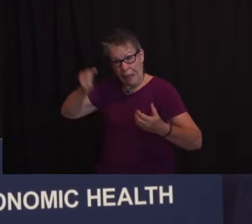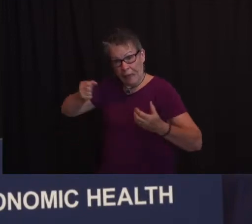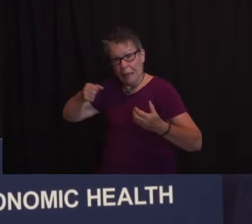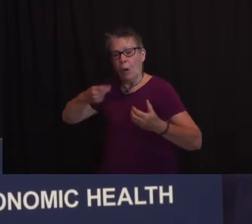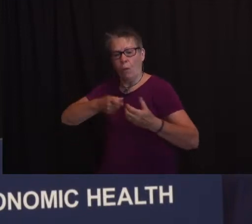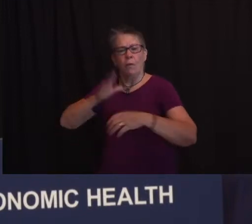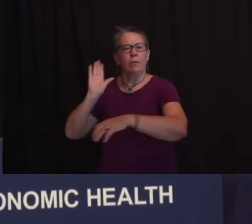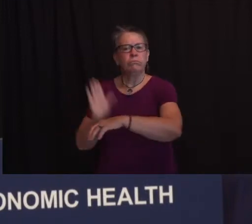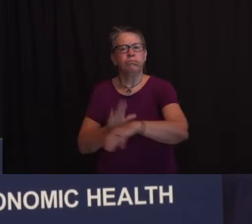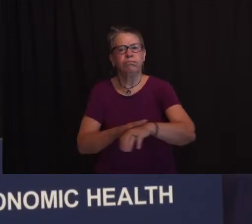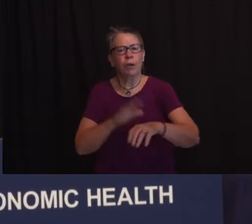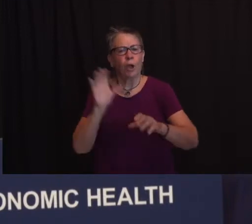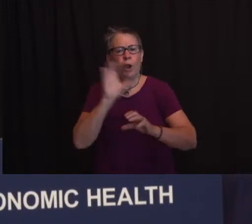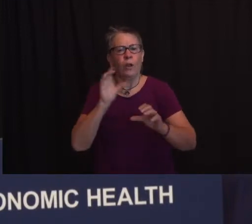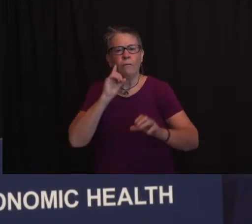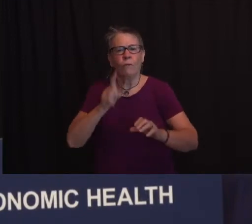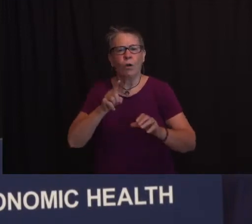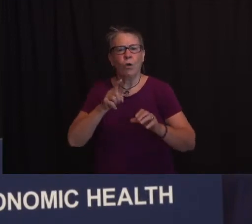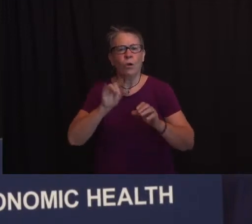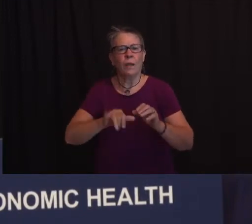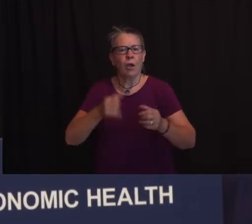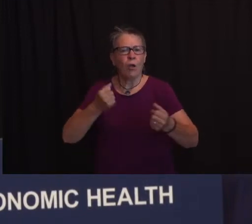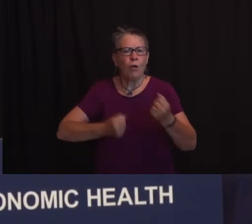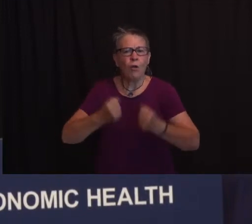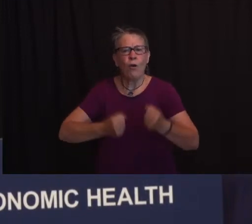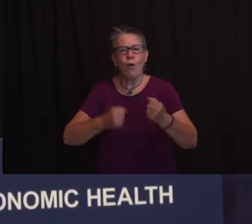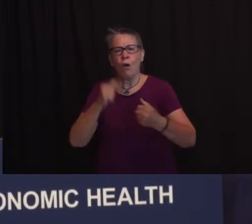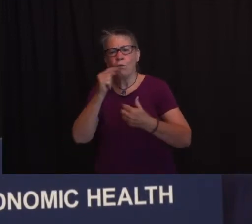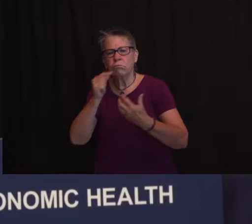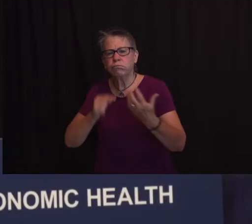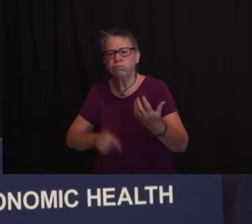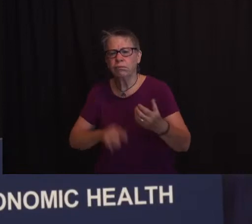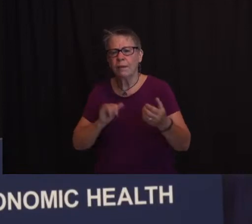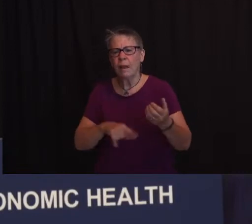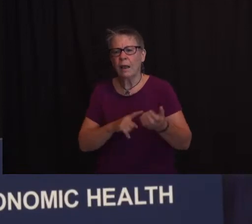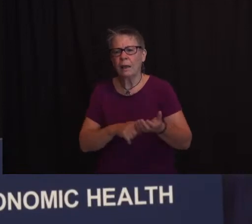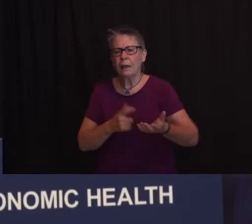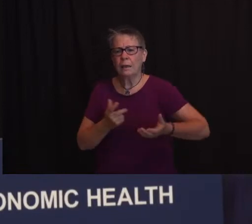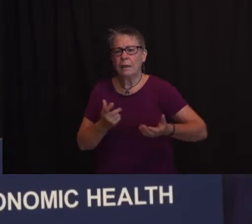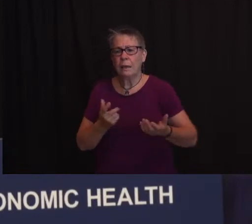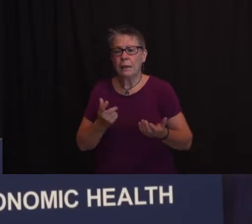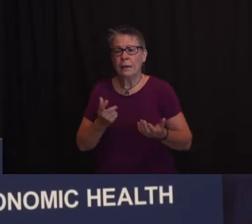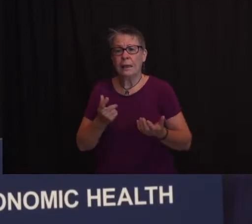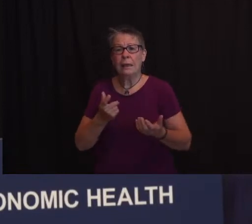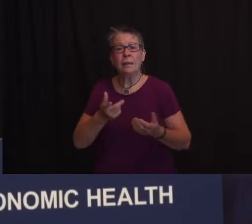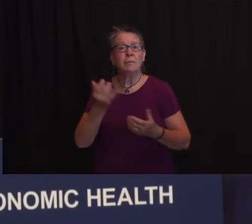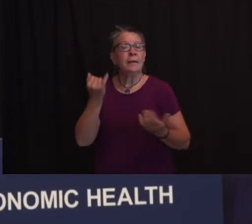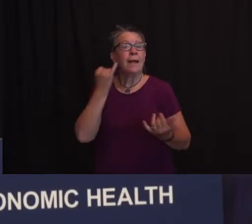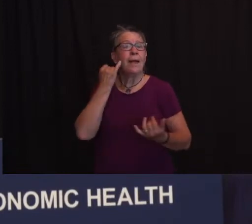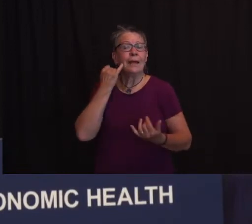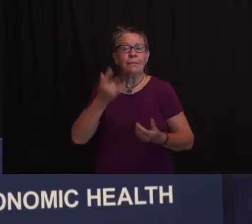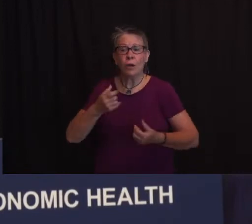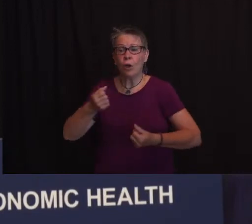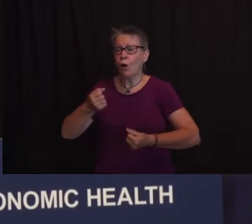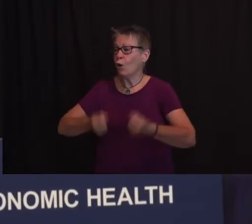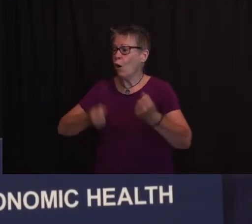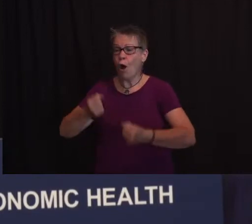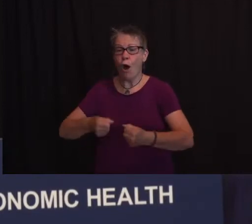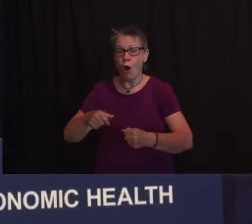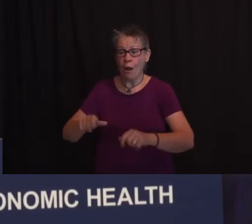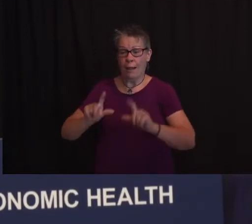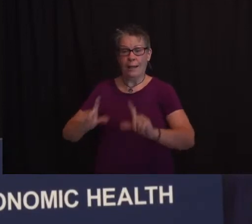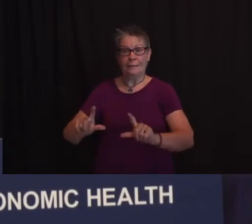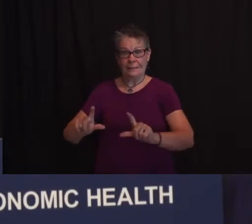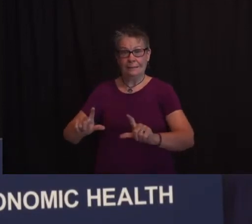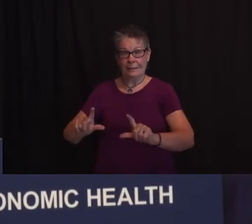phones, it makes it very difficult for us to track them down. And that's why we enlist the help of the public. But as with